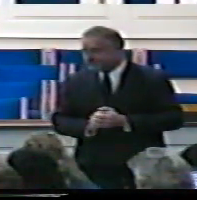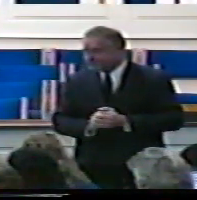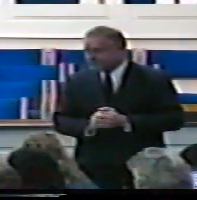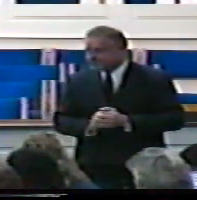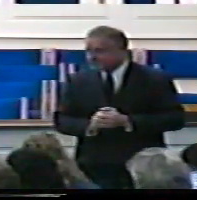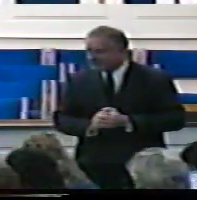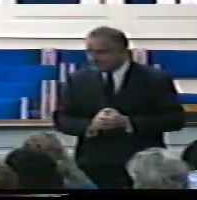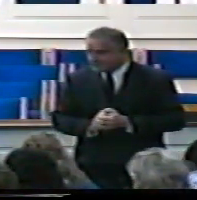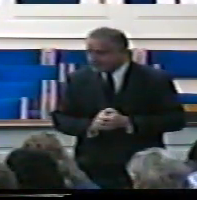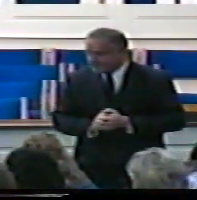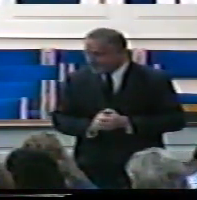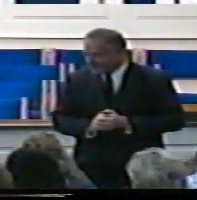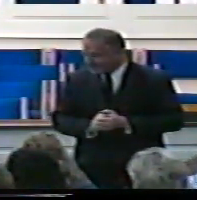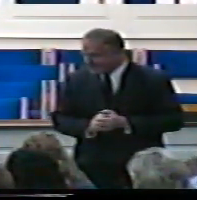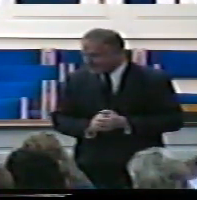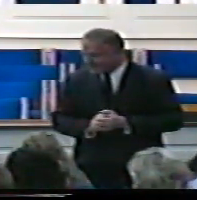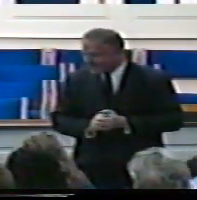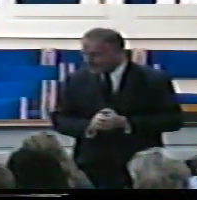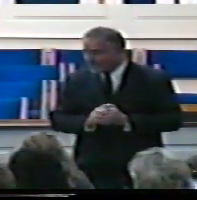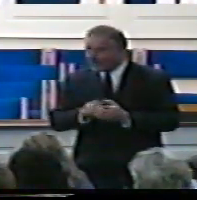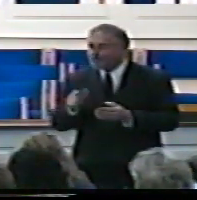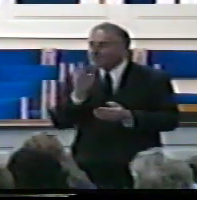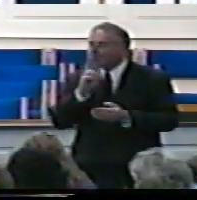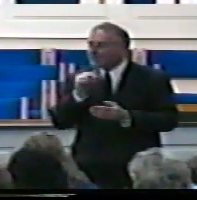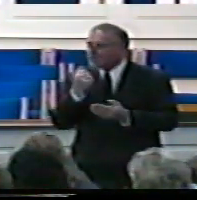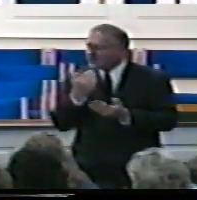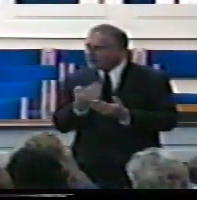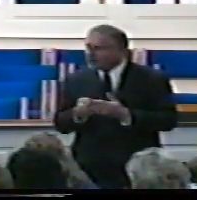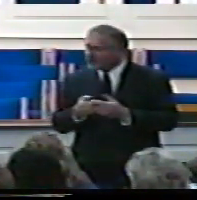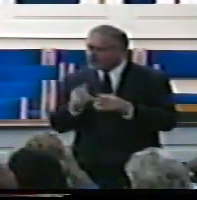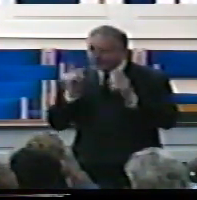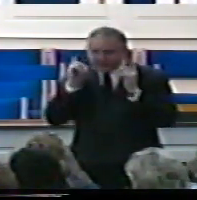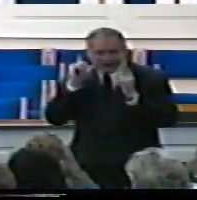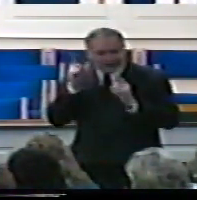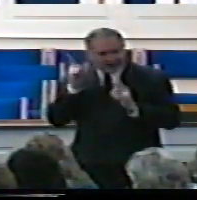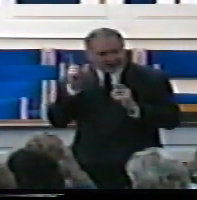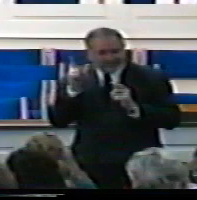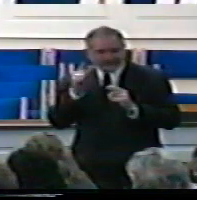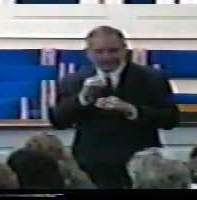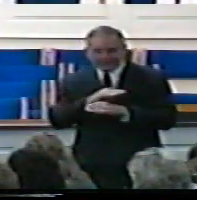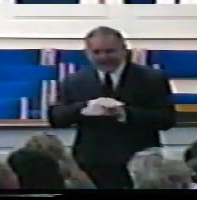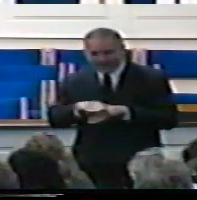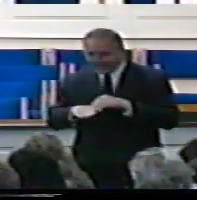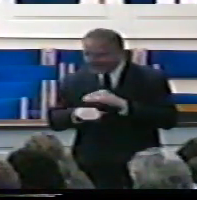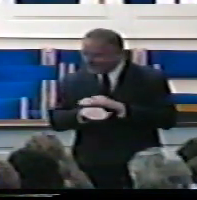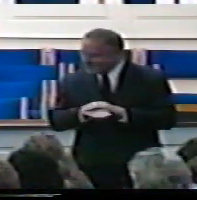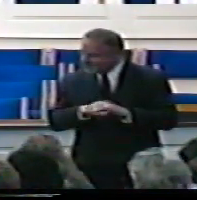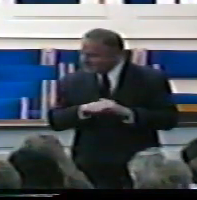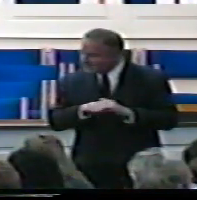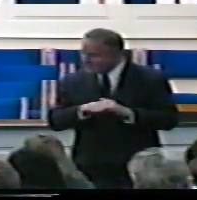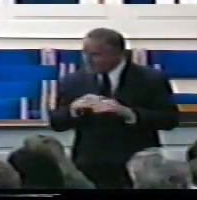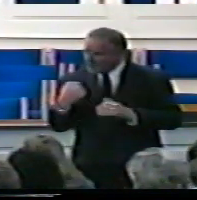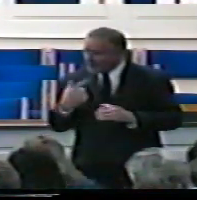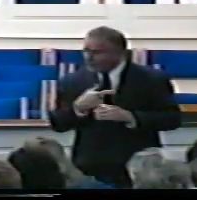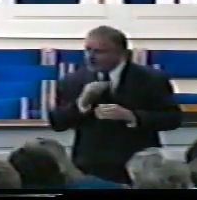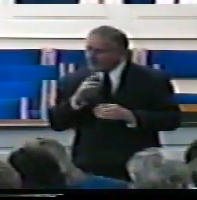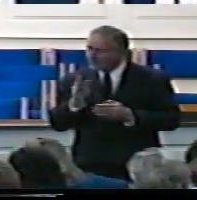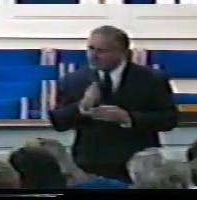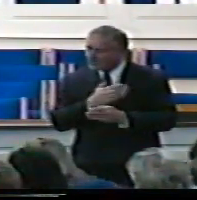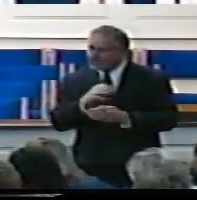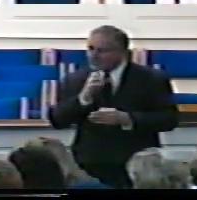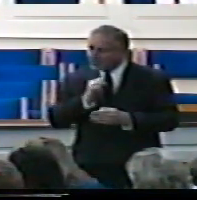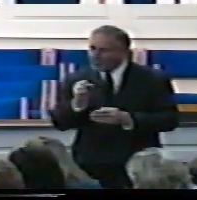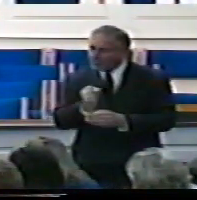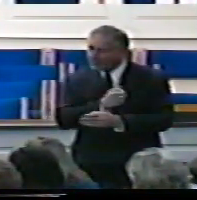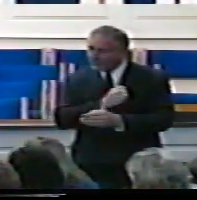Our heads are bowed, our eyes are closed. You're very good people to listen. You're very kind. We're going to sing an old song that we